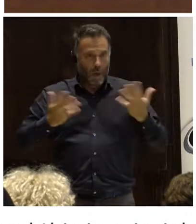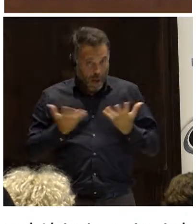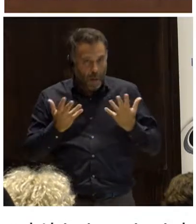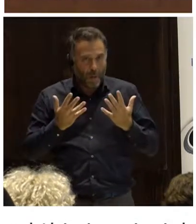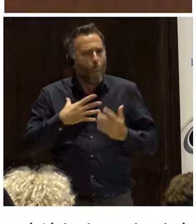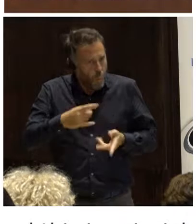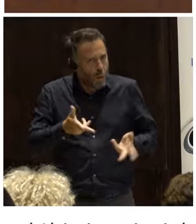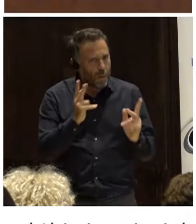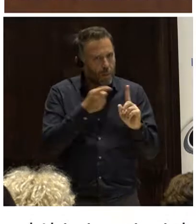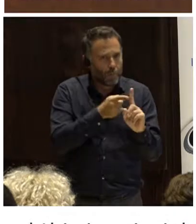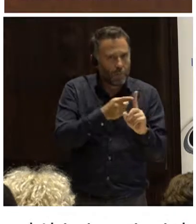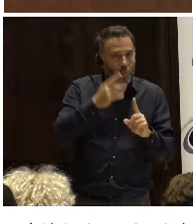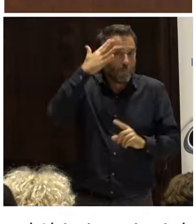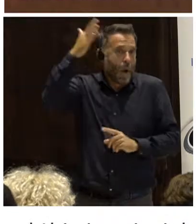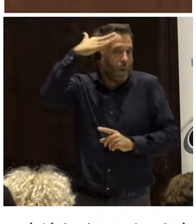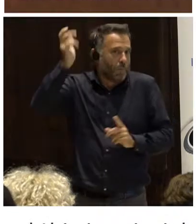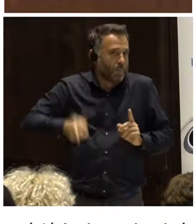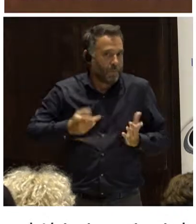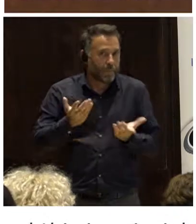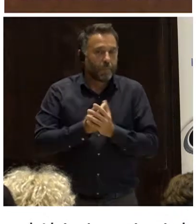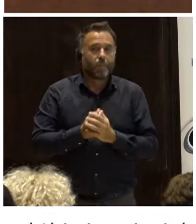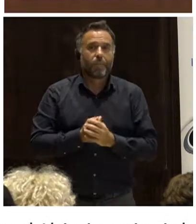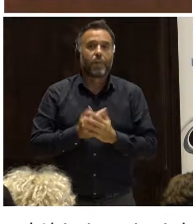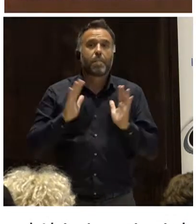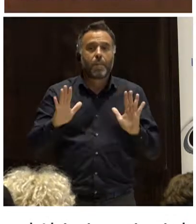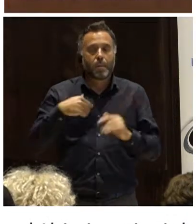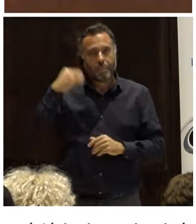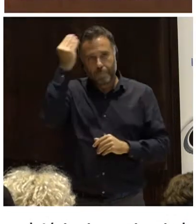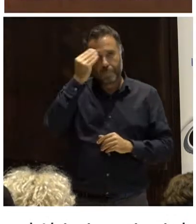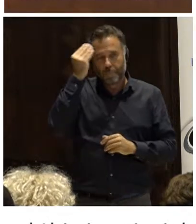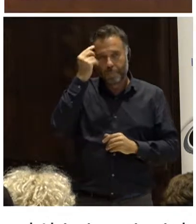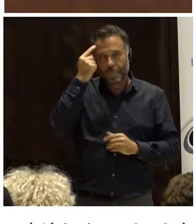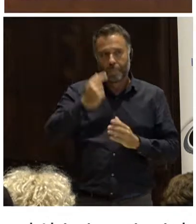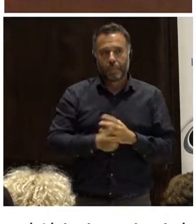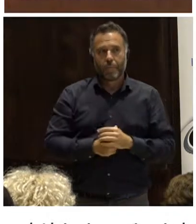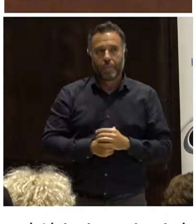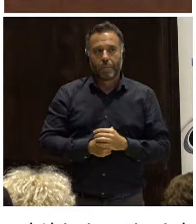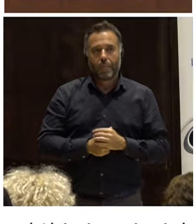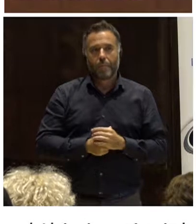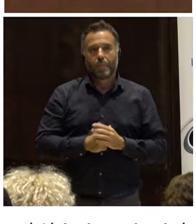that we should make some difference in this